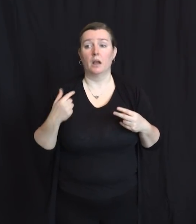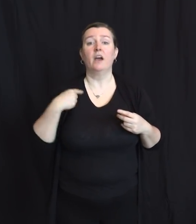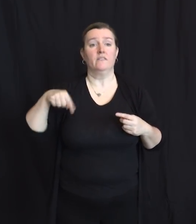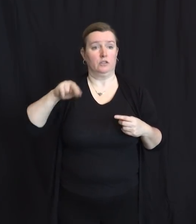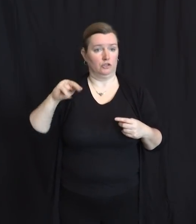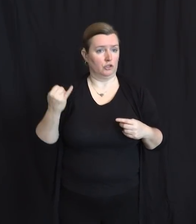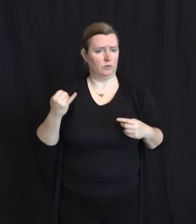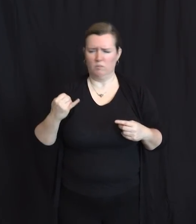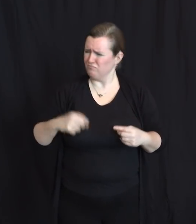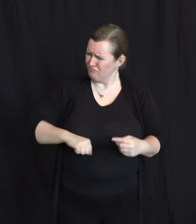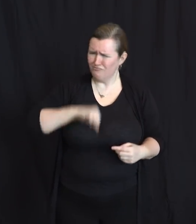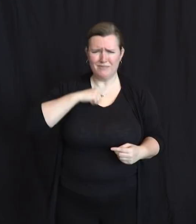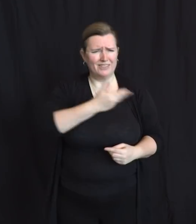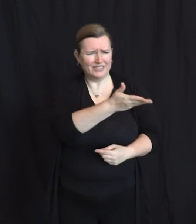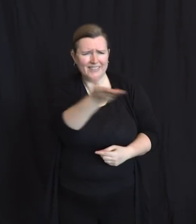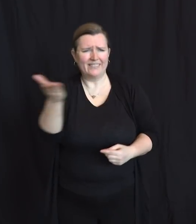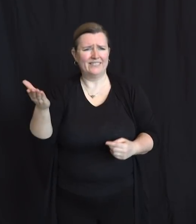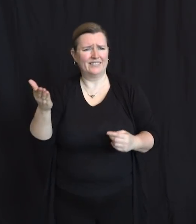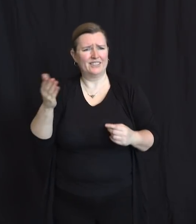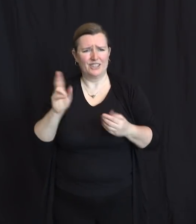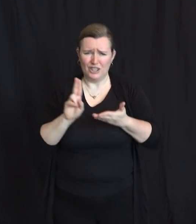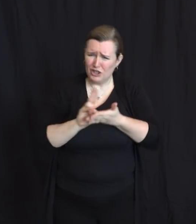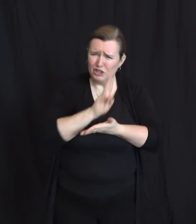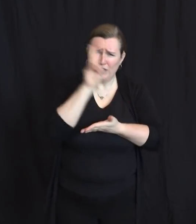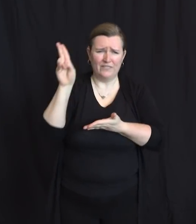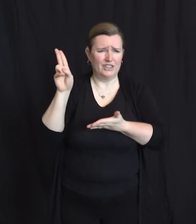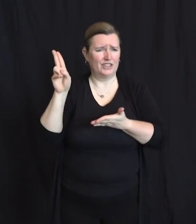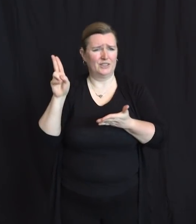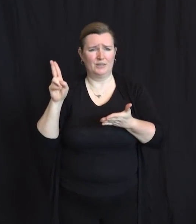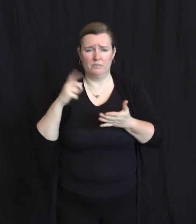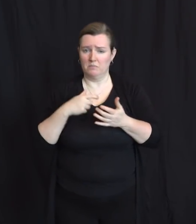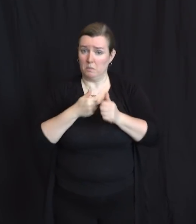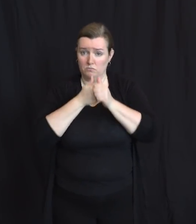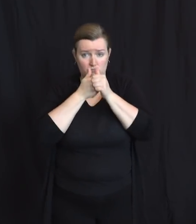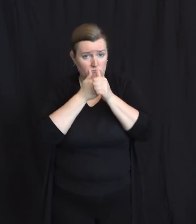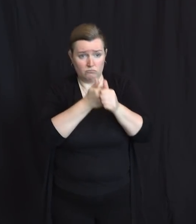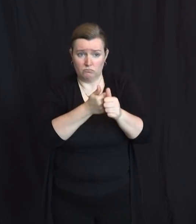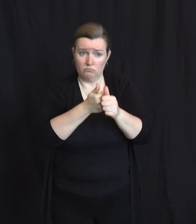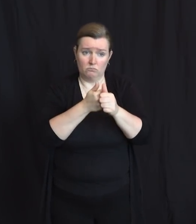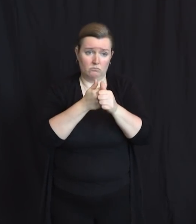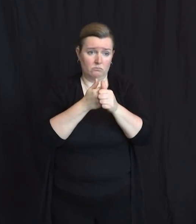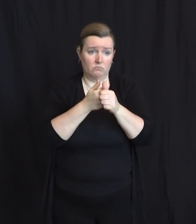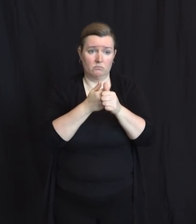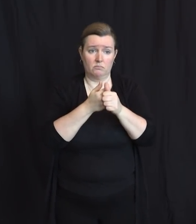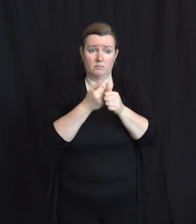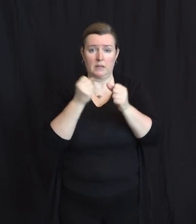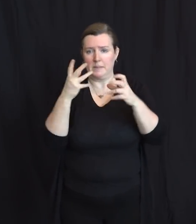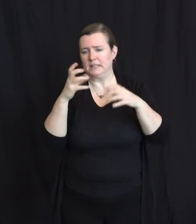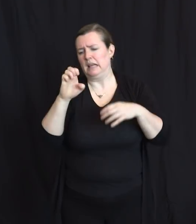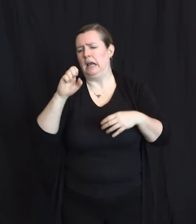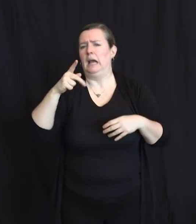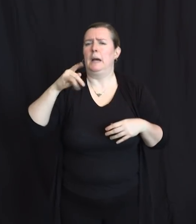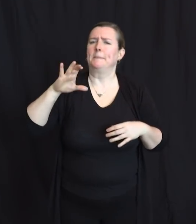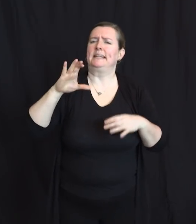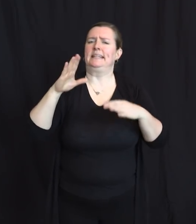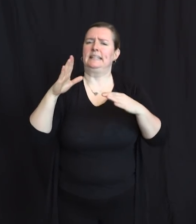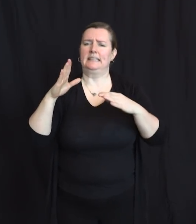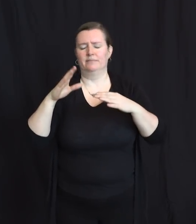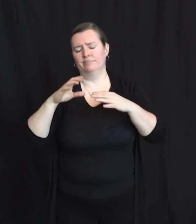state university. We've been tracking and anticipating this epidemic since early January when it became apparent.